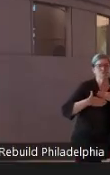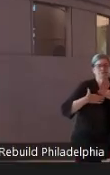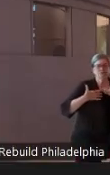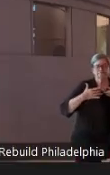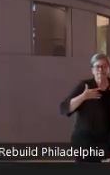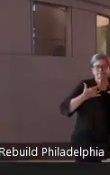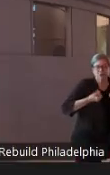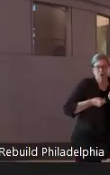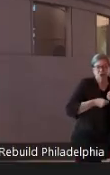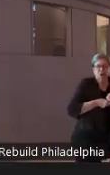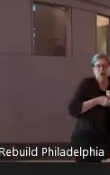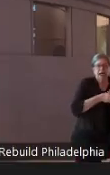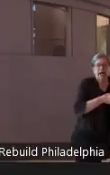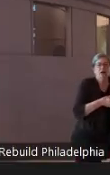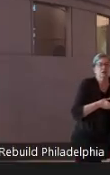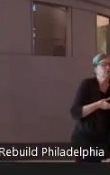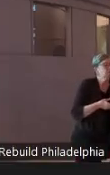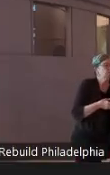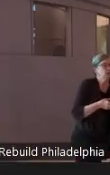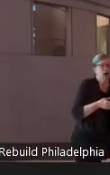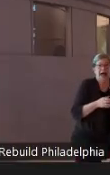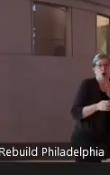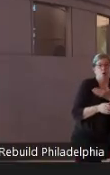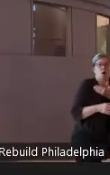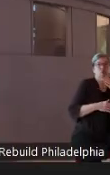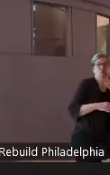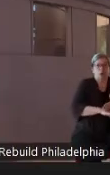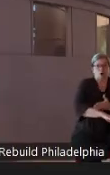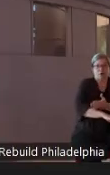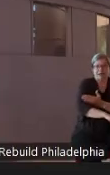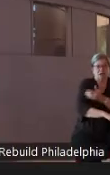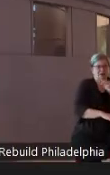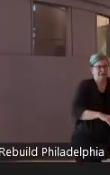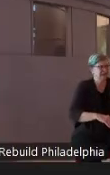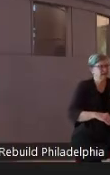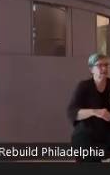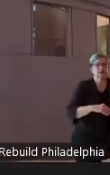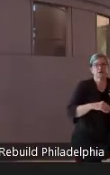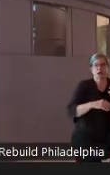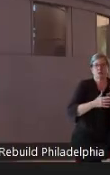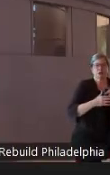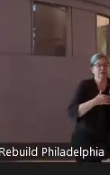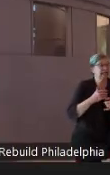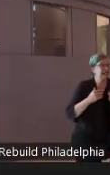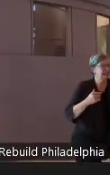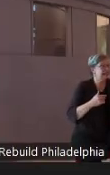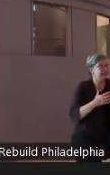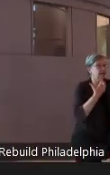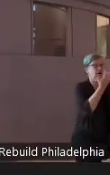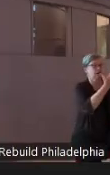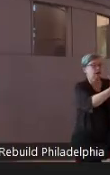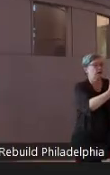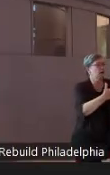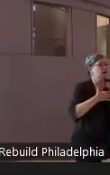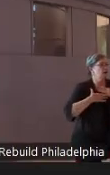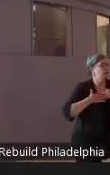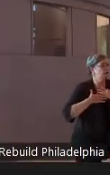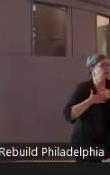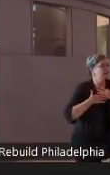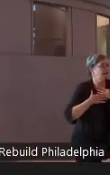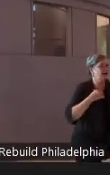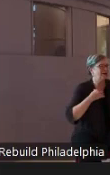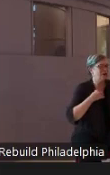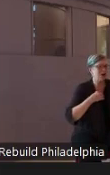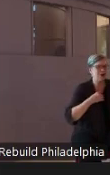you the progress made on this project, because seeing this room full of people, I can tell, just how anxious you are